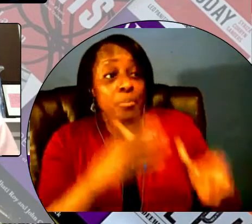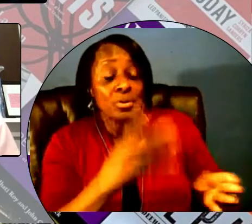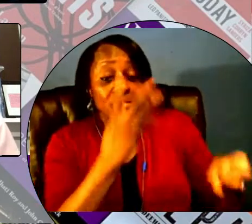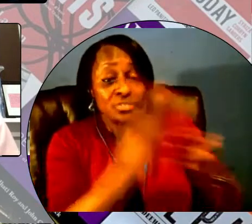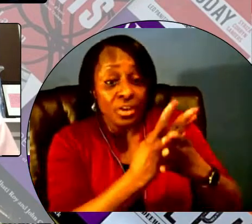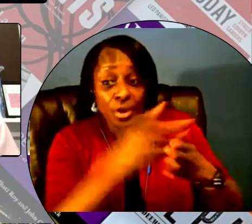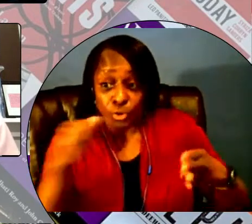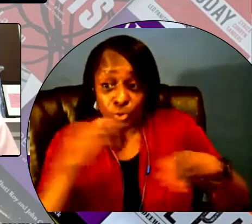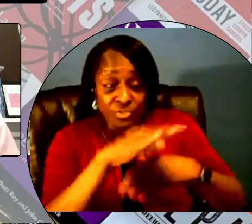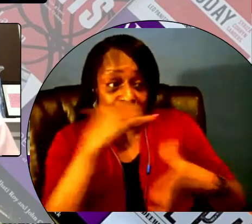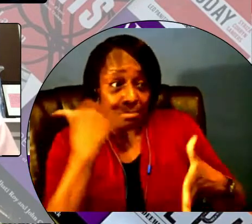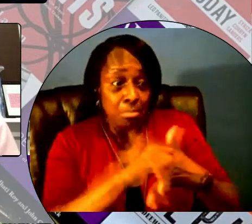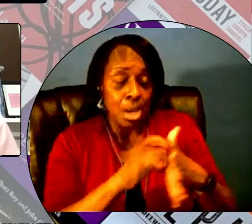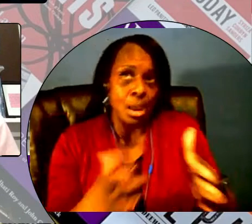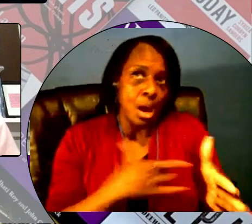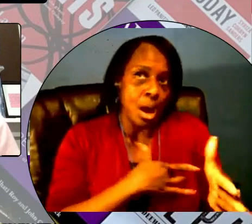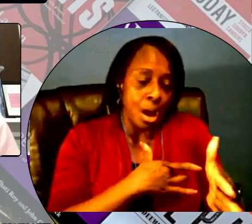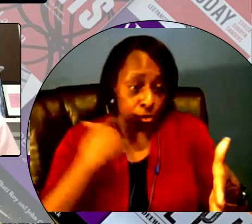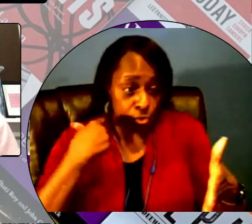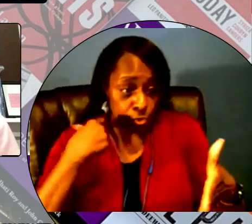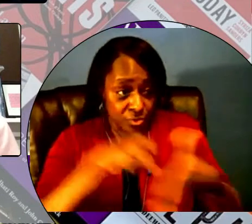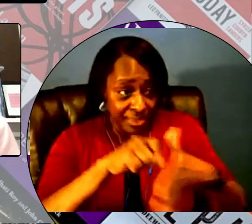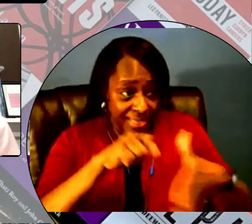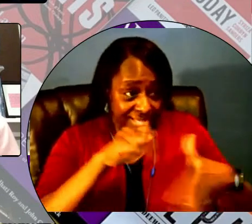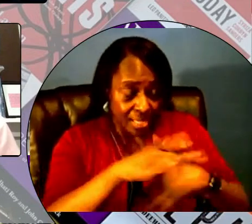writing. But yeah, absolutely.